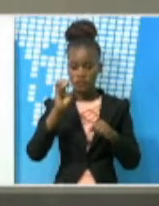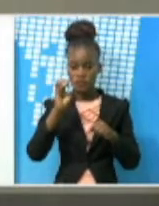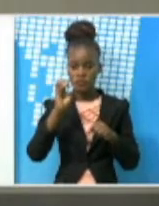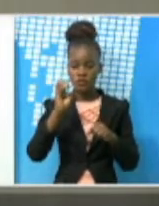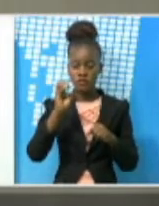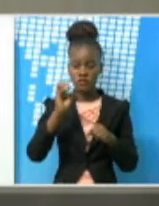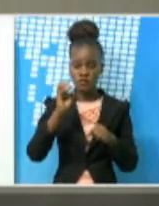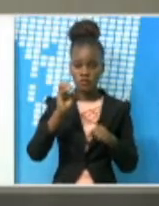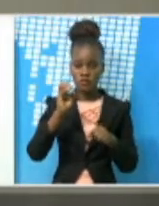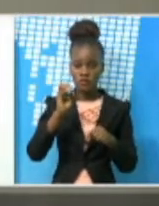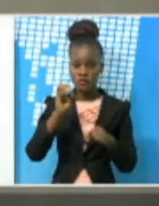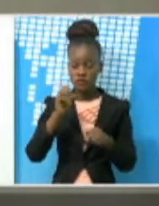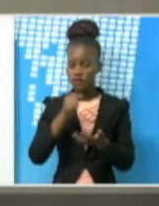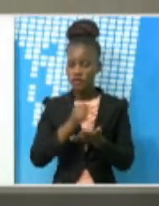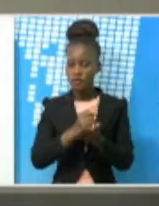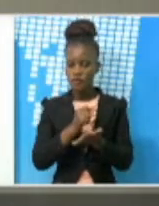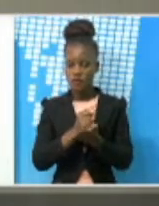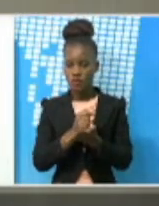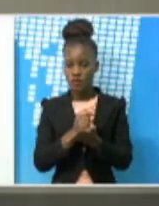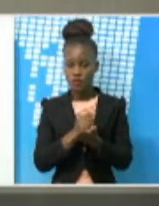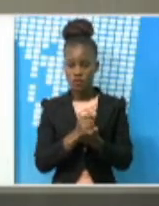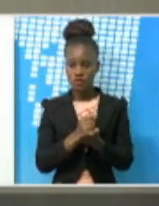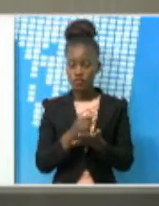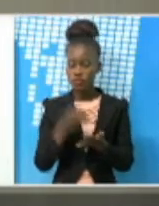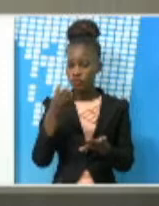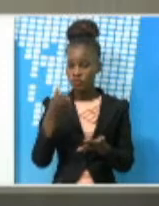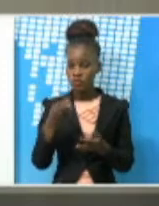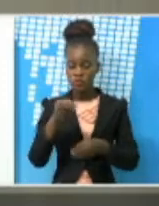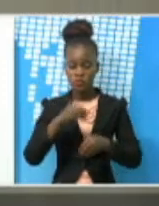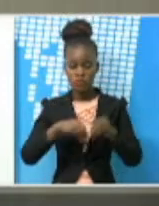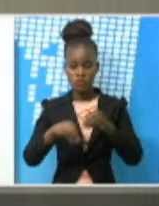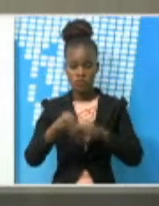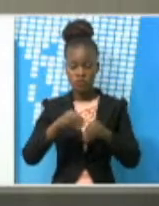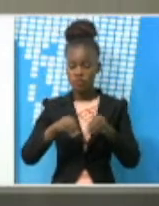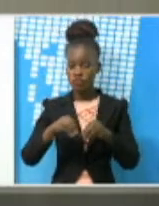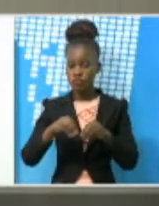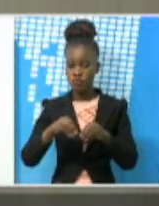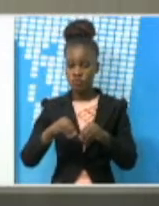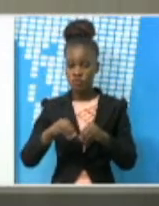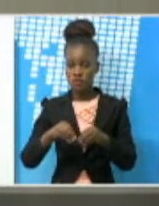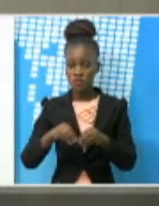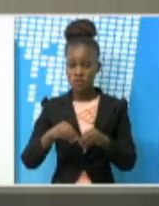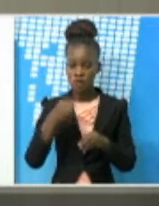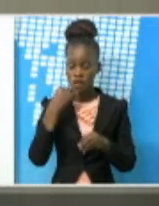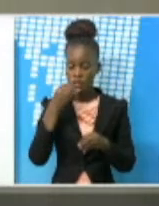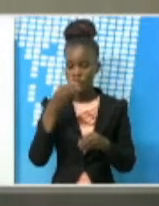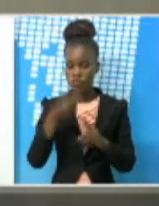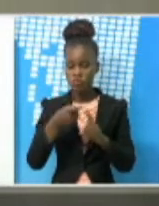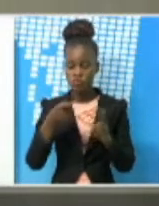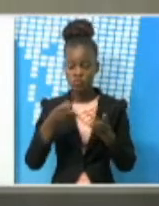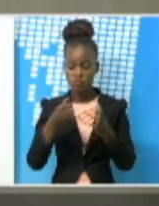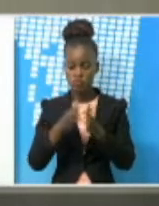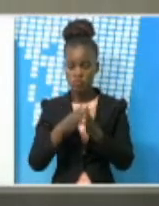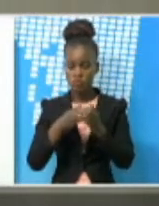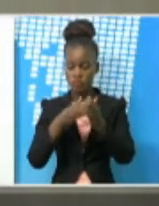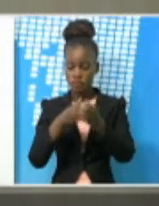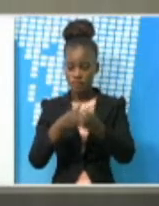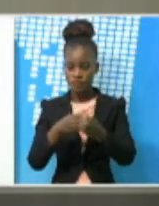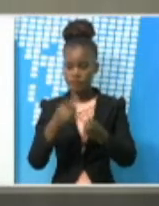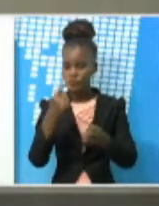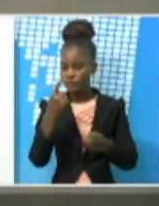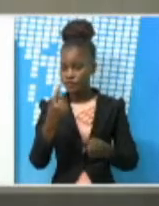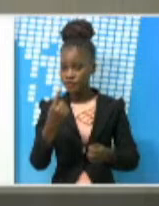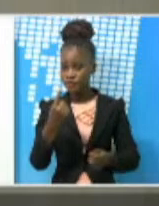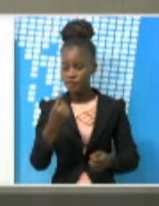as it was established, is an investment arm of government. And right from our principles, the ones I've